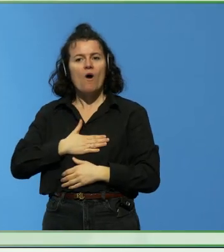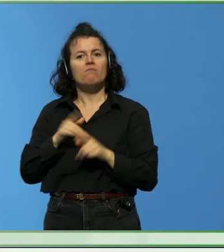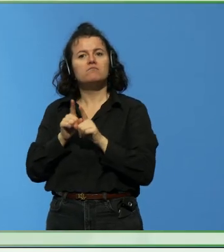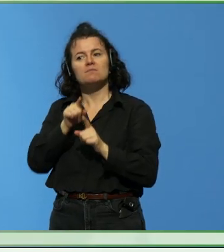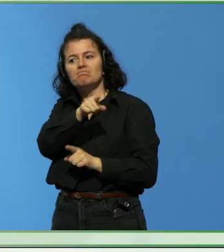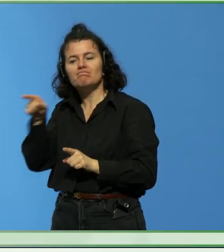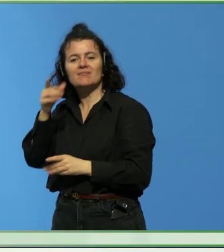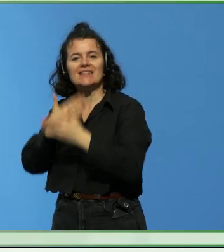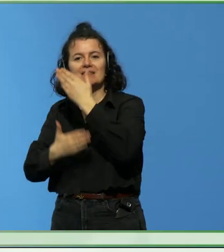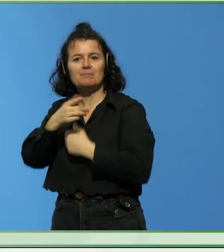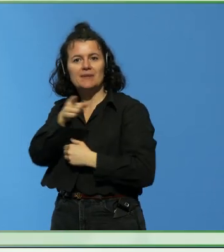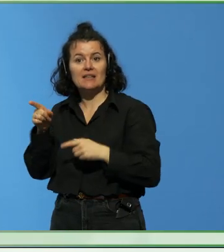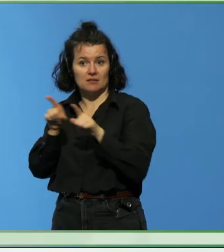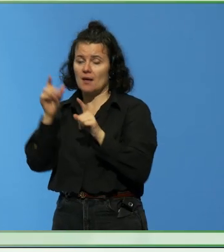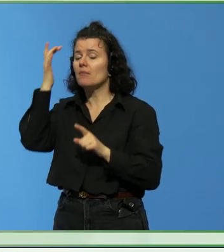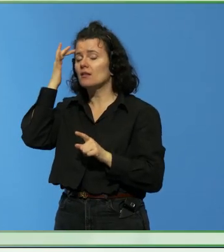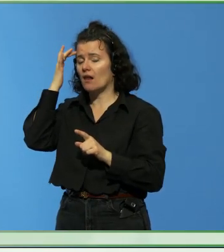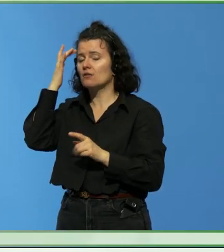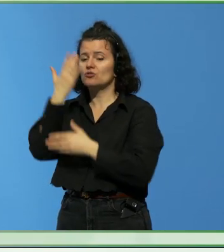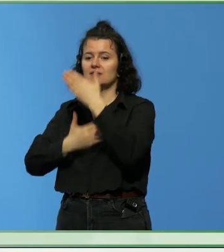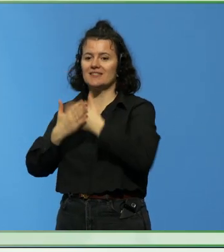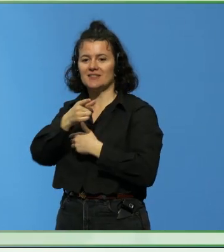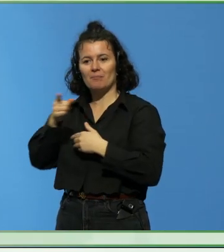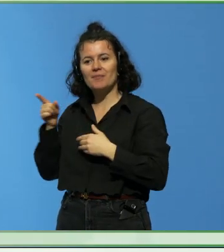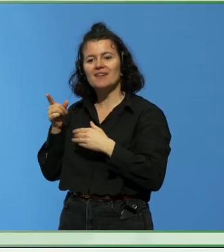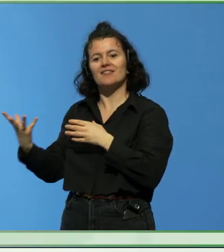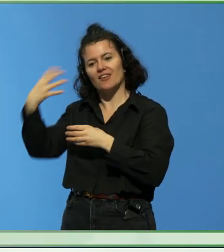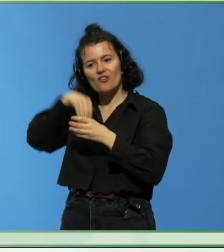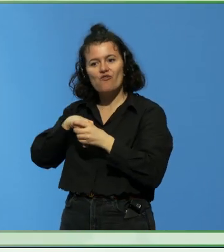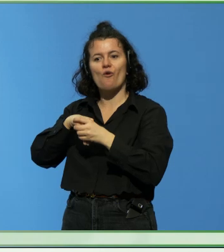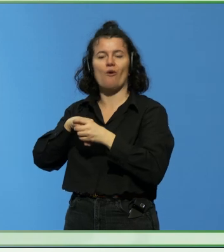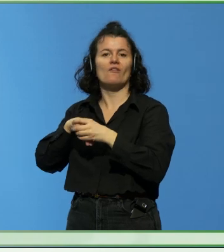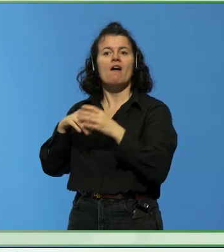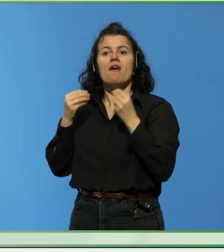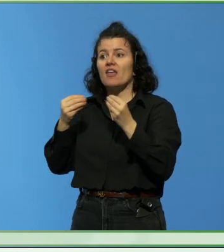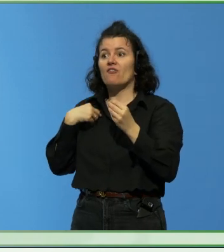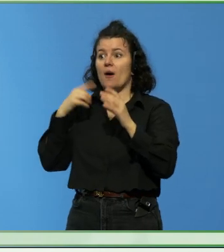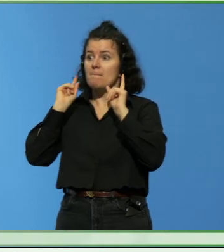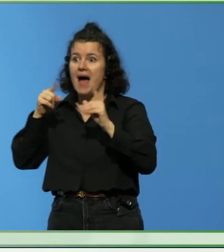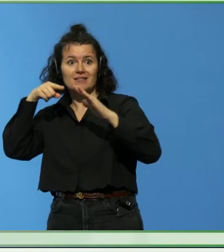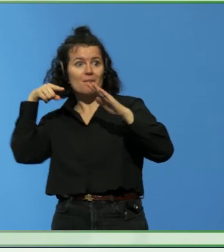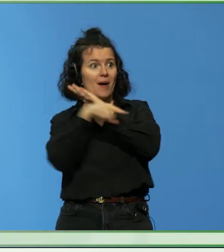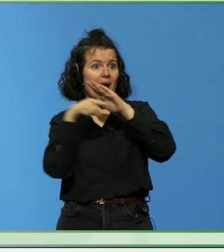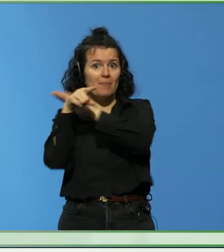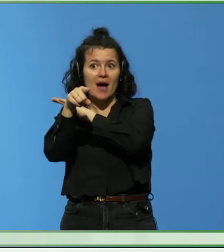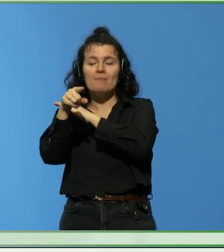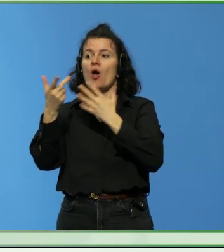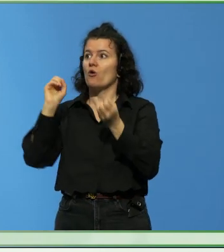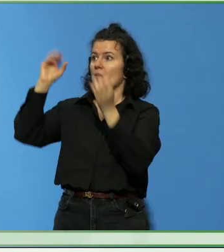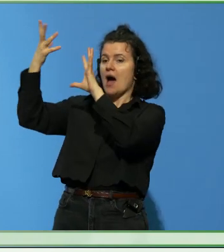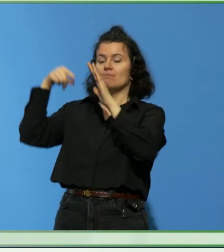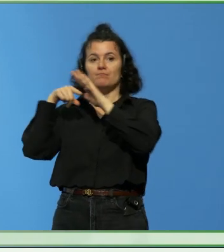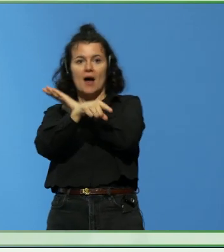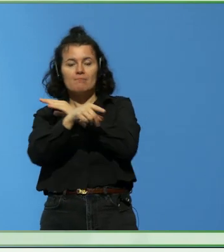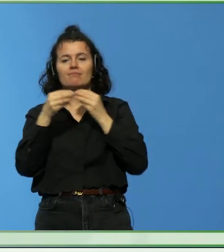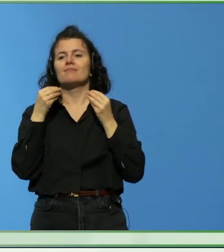humanitarian responses. It was adapted from the Bicester campaign, which I developed with WaterAid and